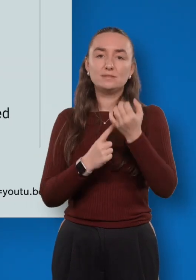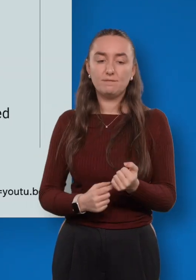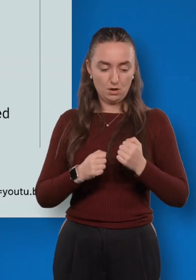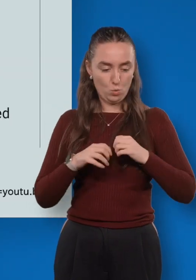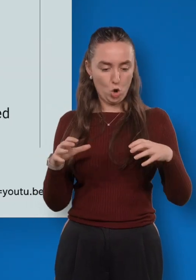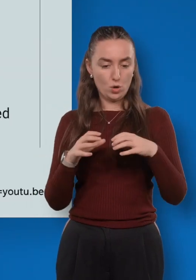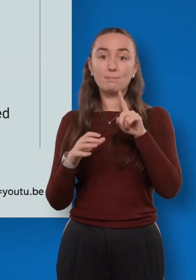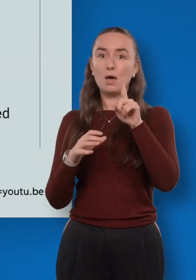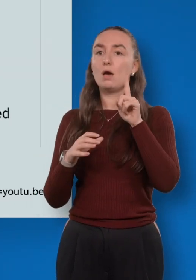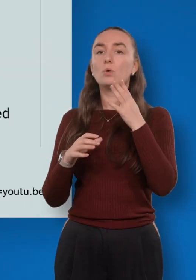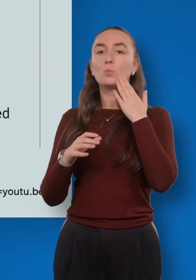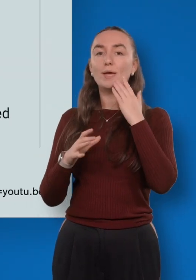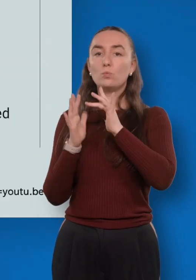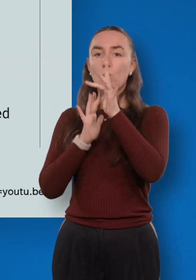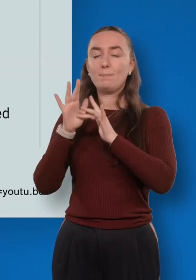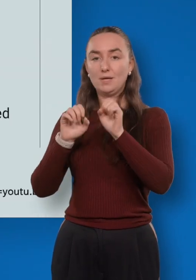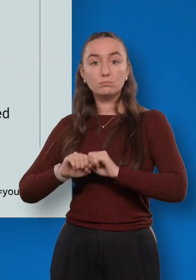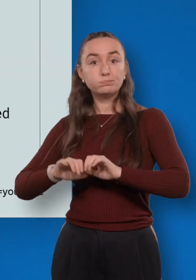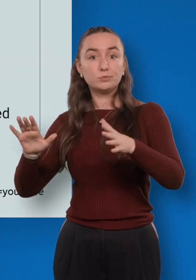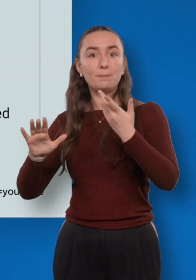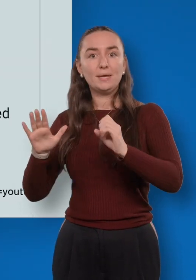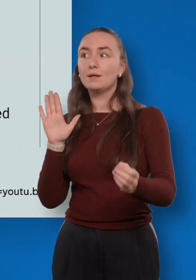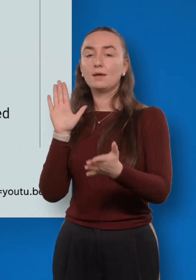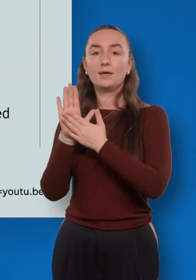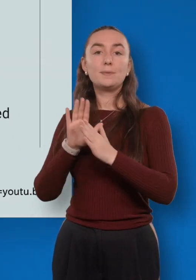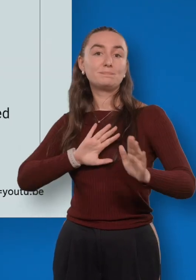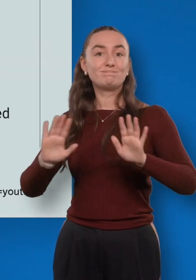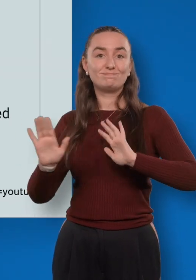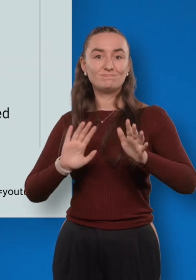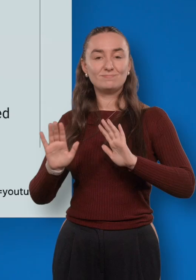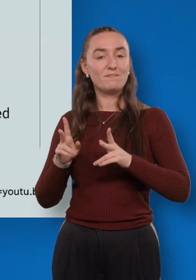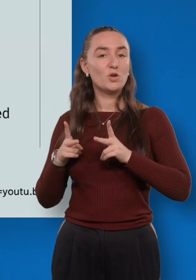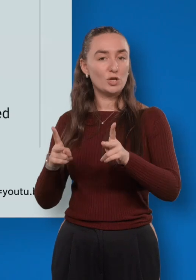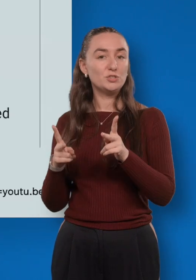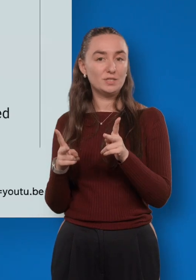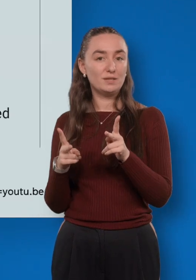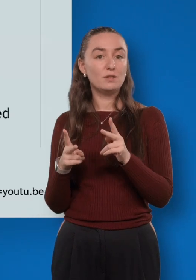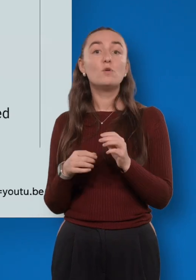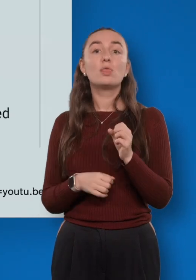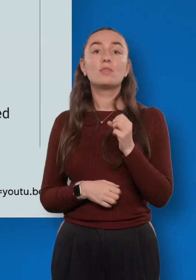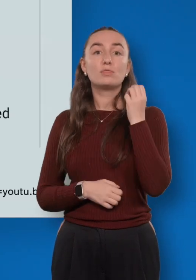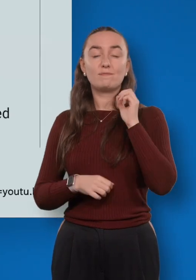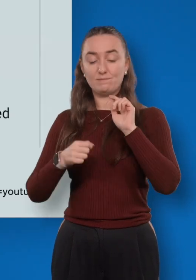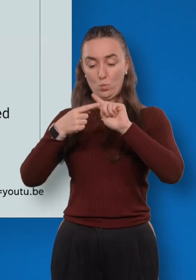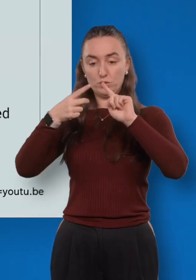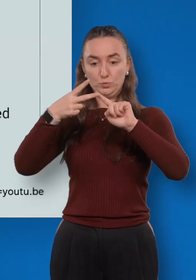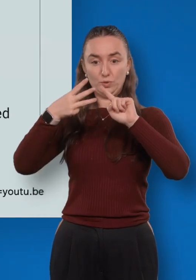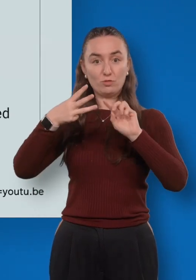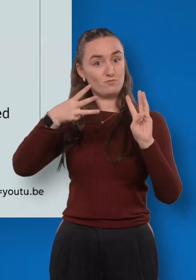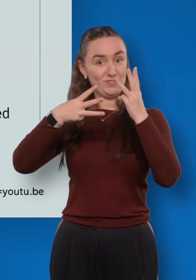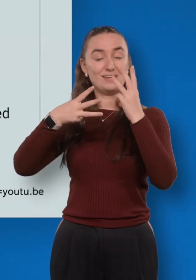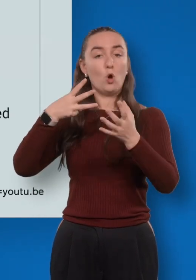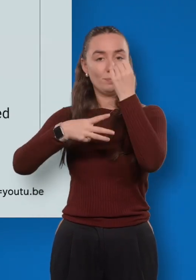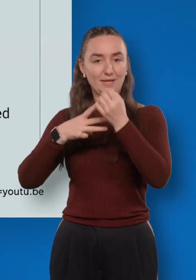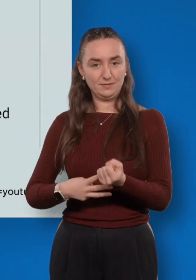website, we actually produced a British Sign Language version initially for the first 3 objectives, which, because it's an iterative project which